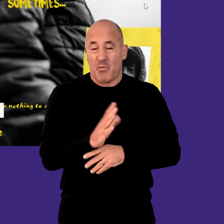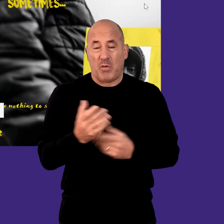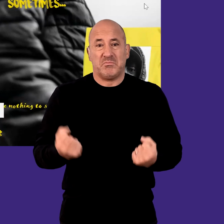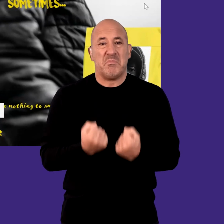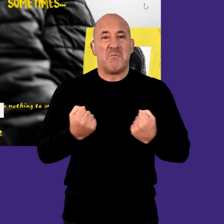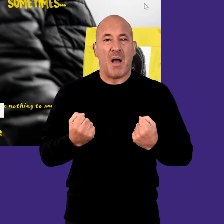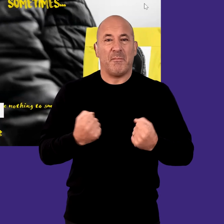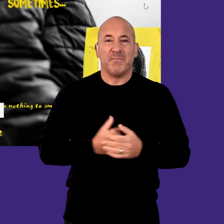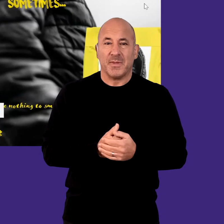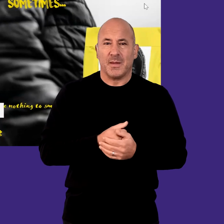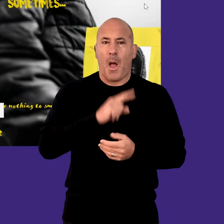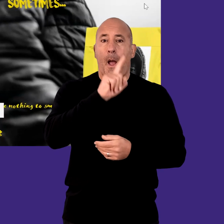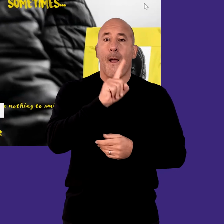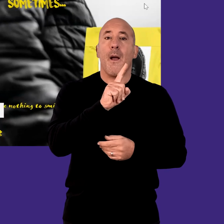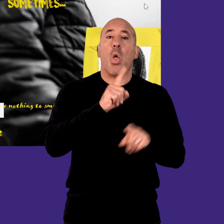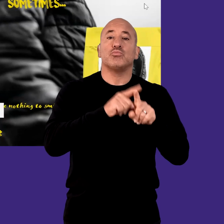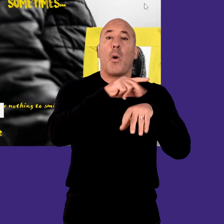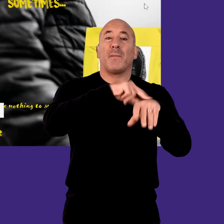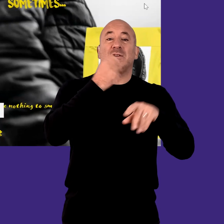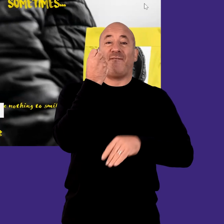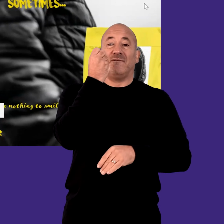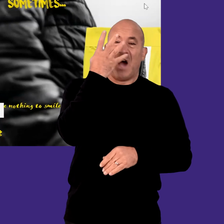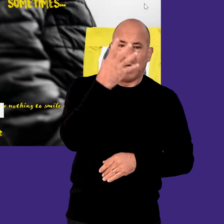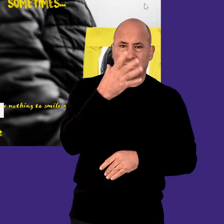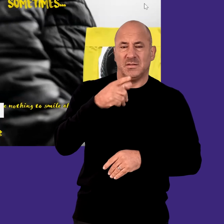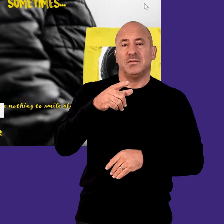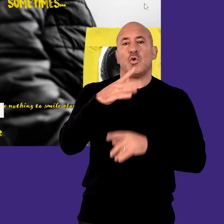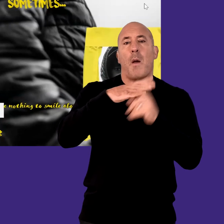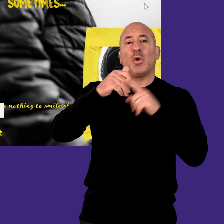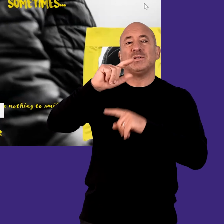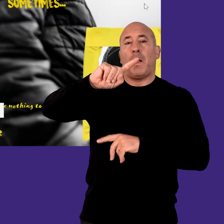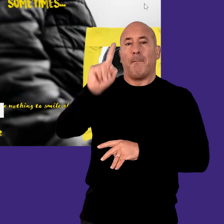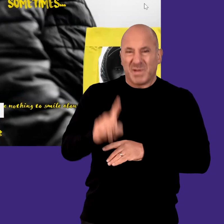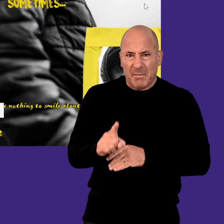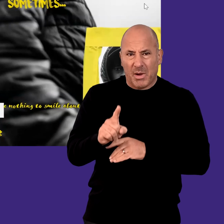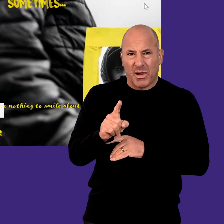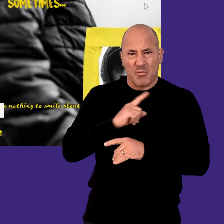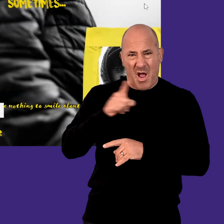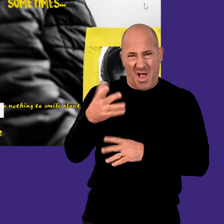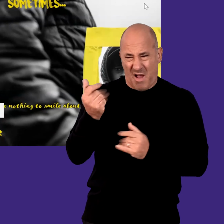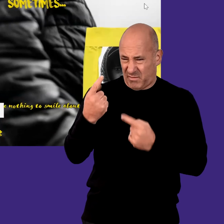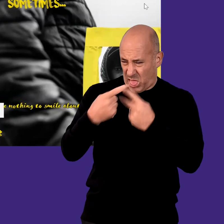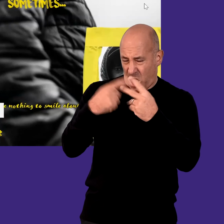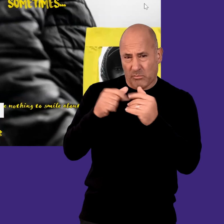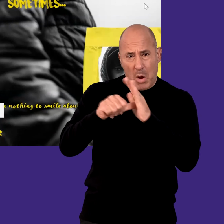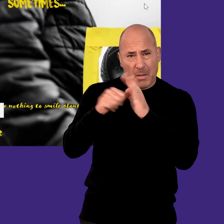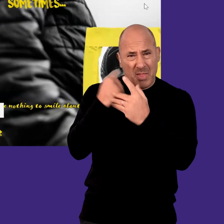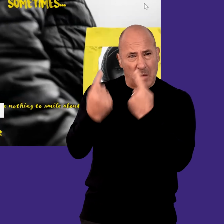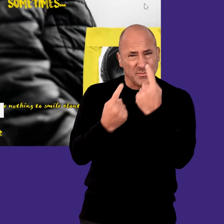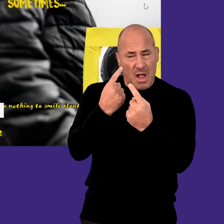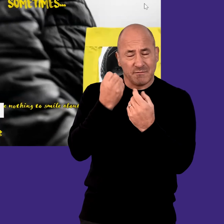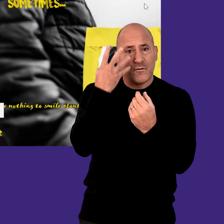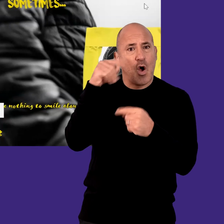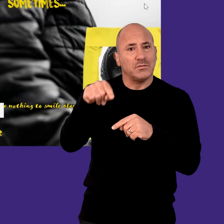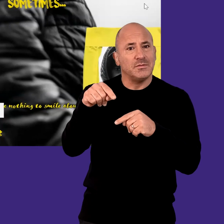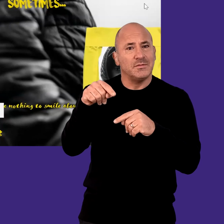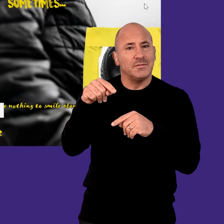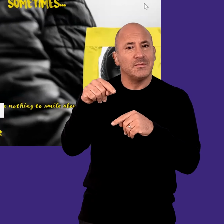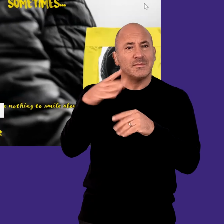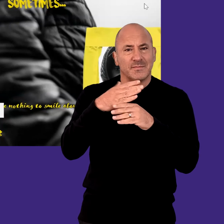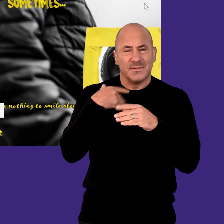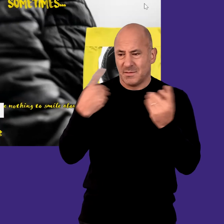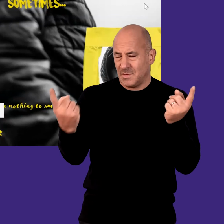day. And I think sometimes the police can forget that, you know, the community of people as well, because they have to deal with a huge volume of